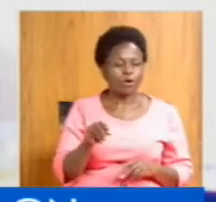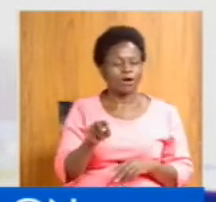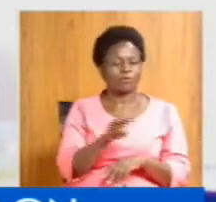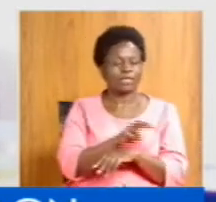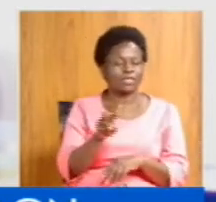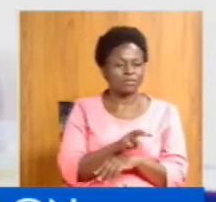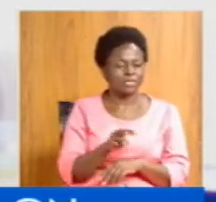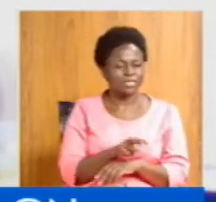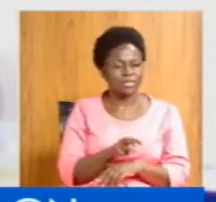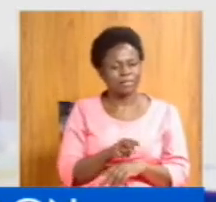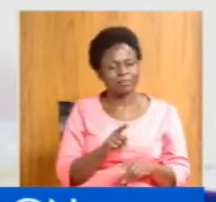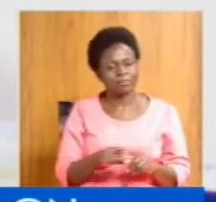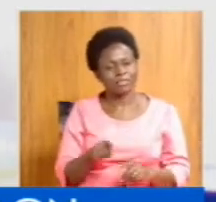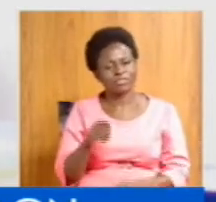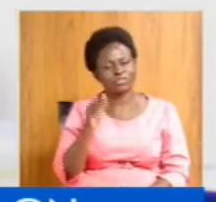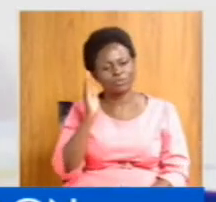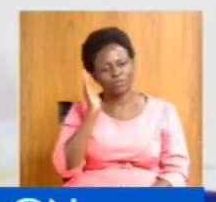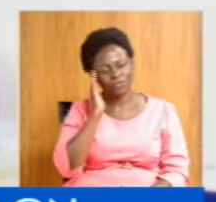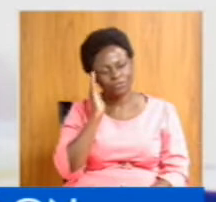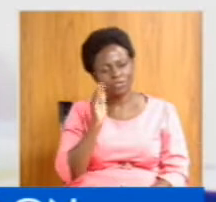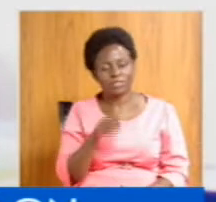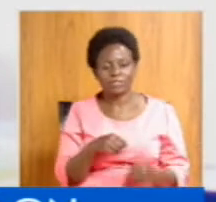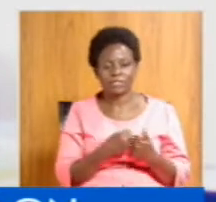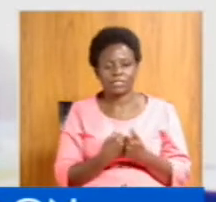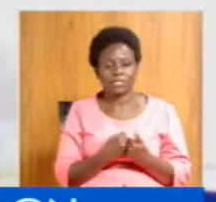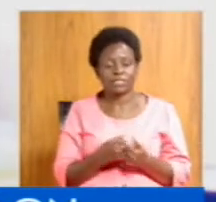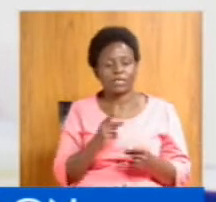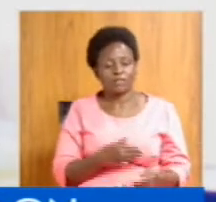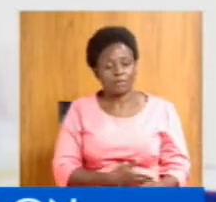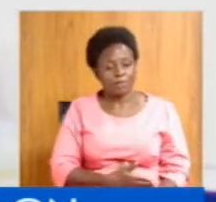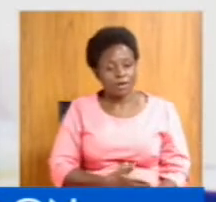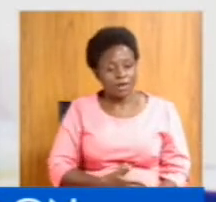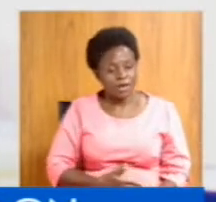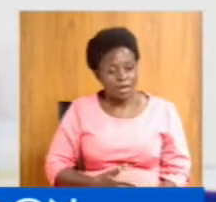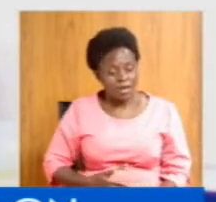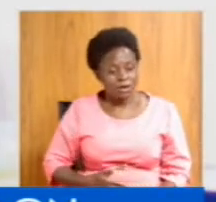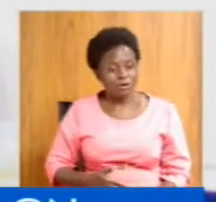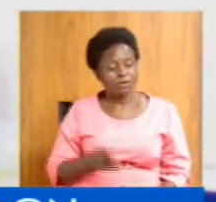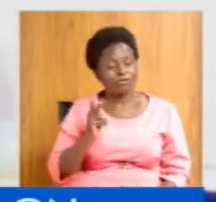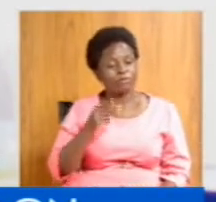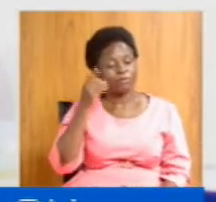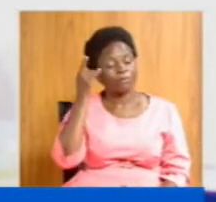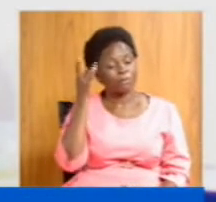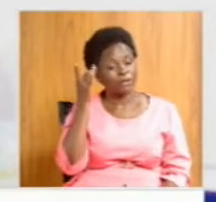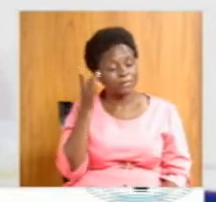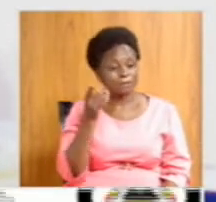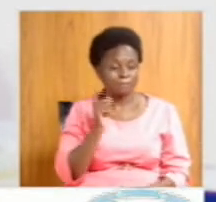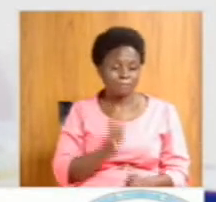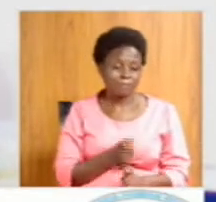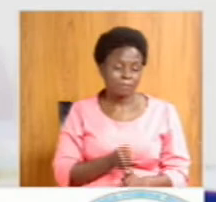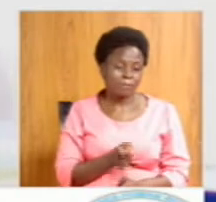monitor and yet you know it becomes a bit of a challenge if people are hungry or sick it becomes difficult for to